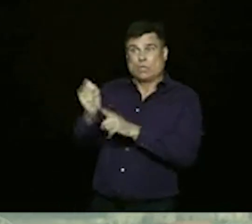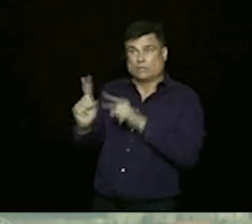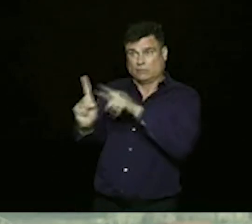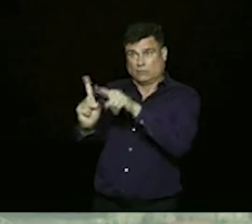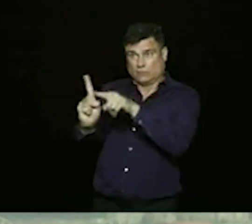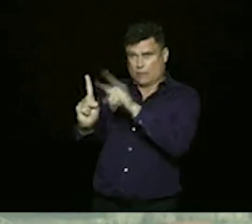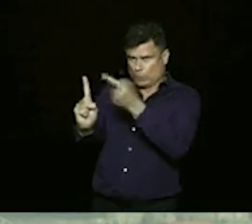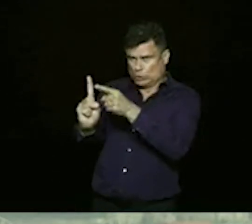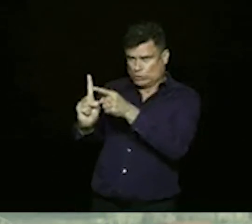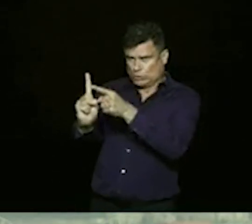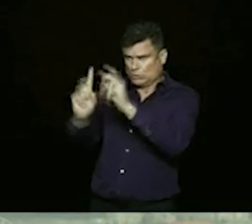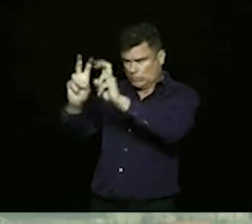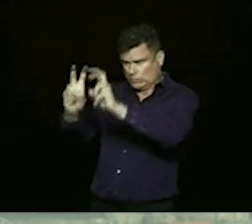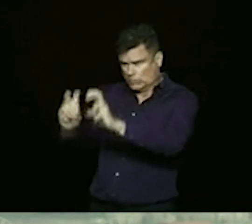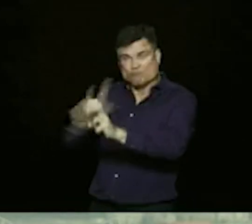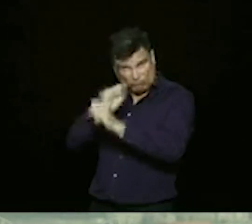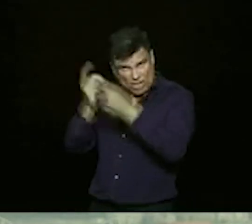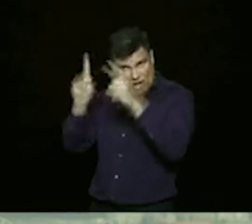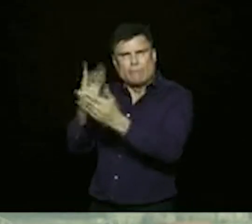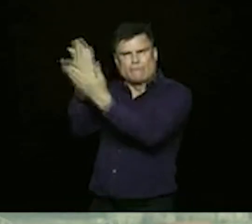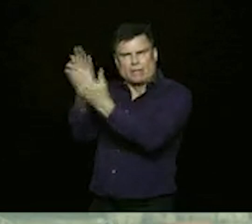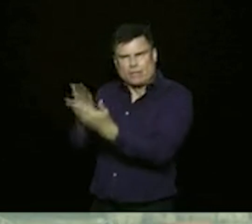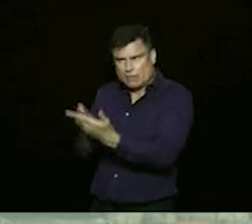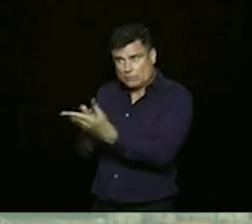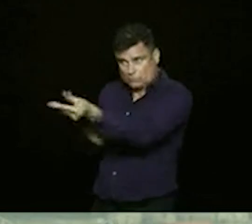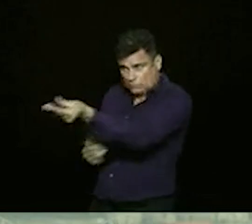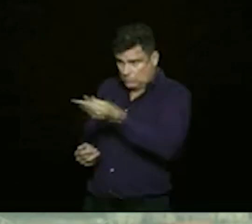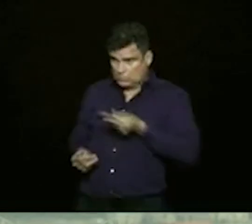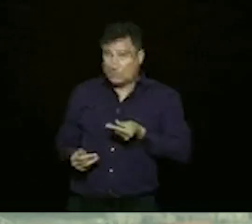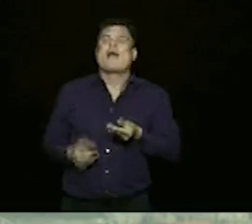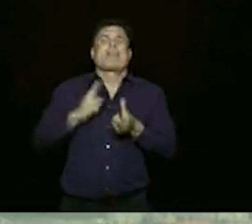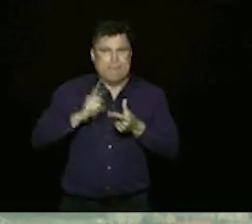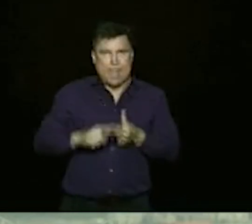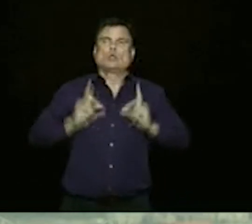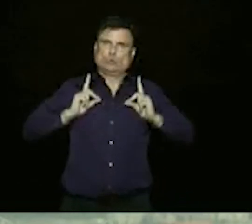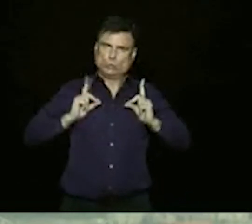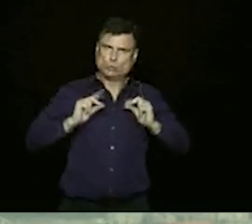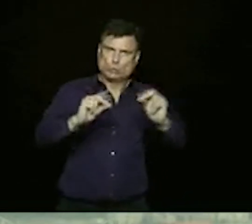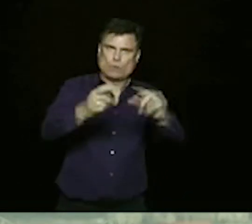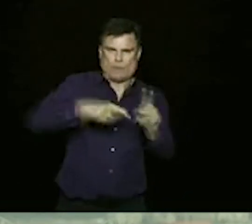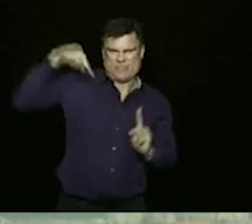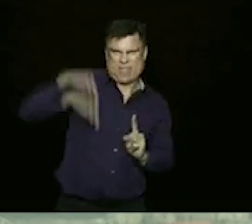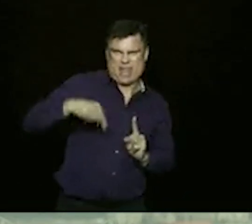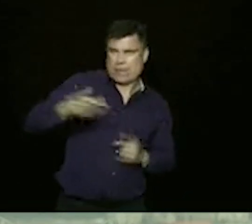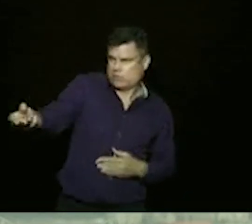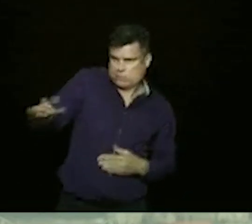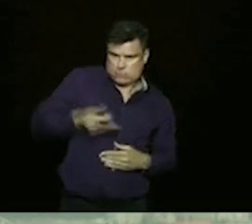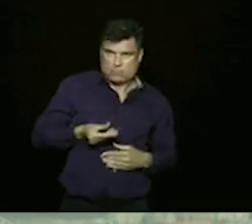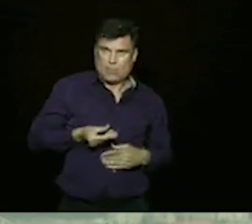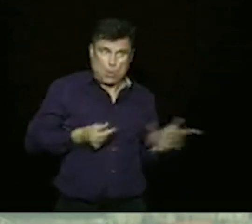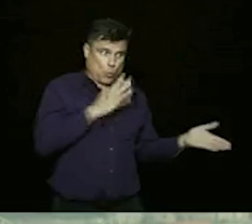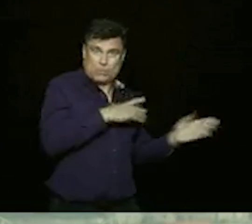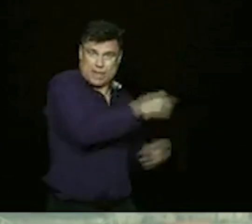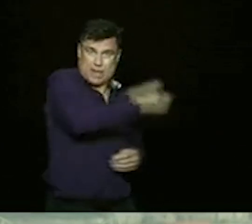Lisa Cordasco, CHLY News. Thank you, Minister. I just wanted to talk about the mandate and the deadline. Have you